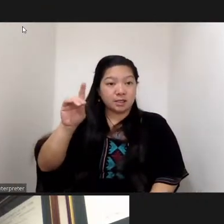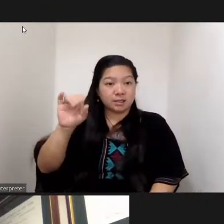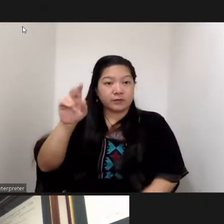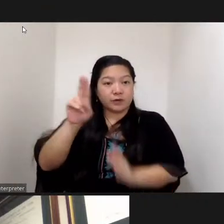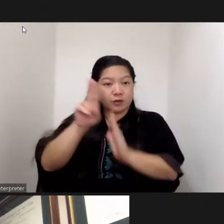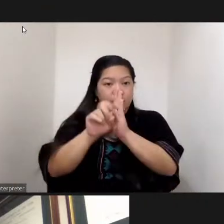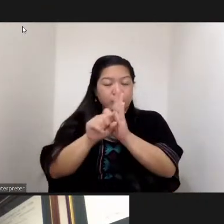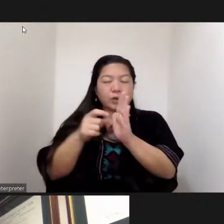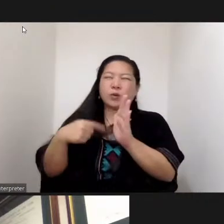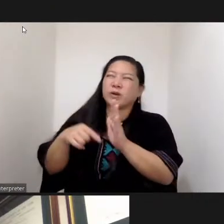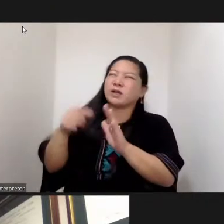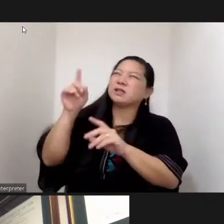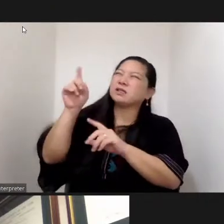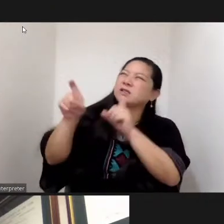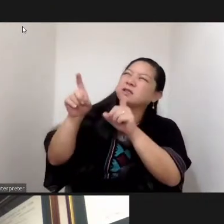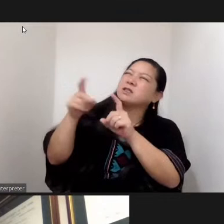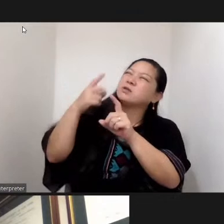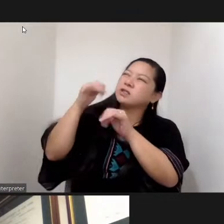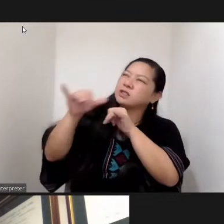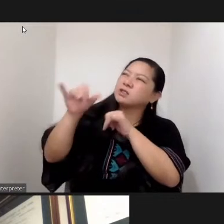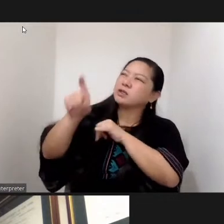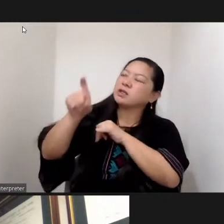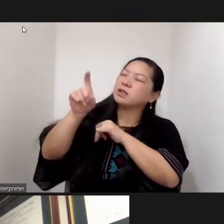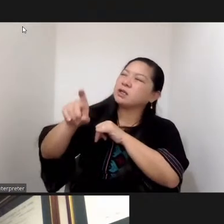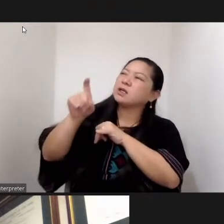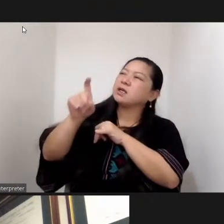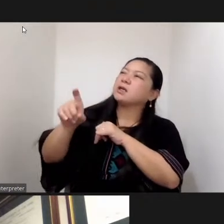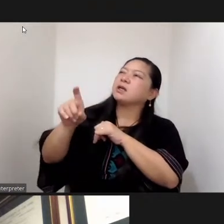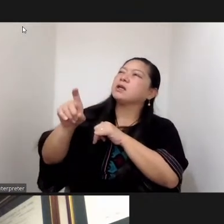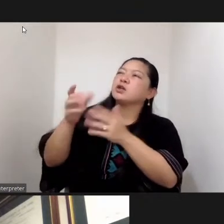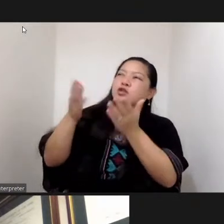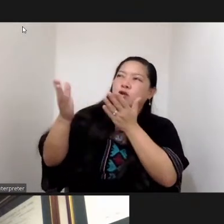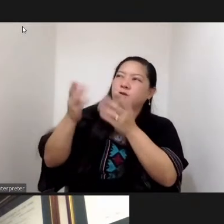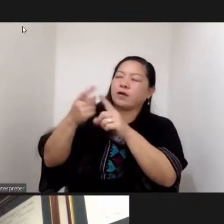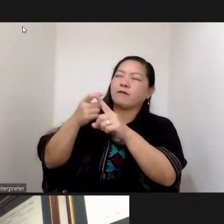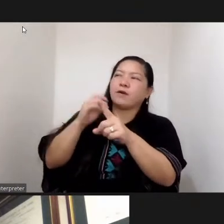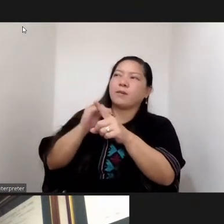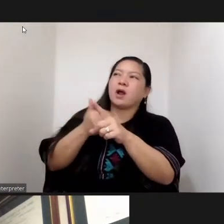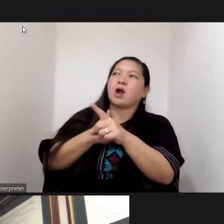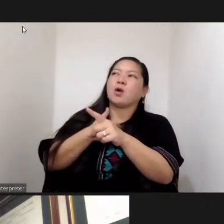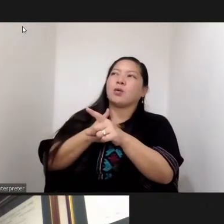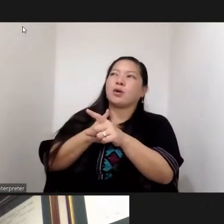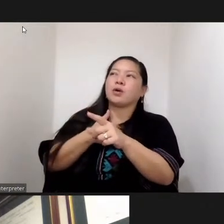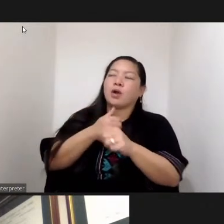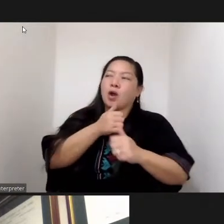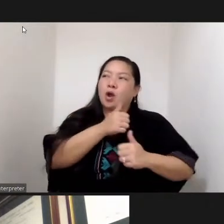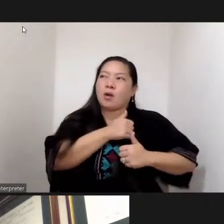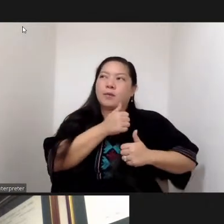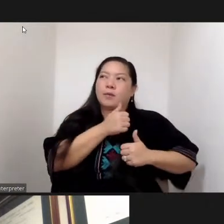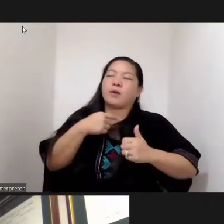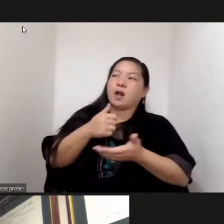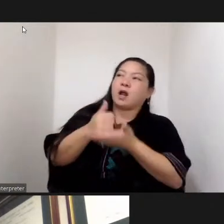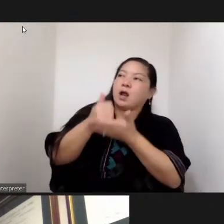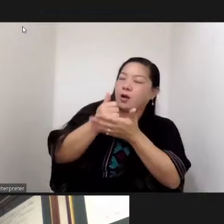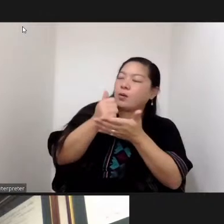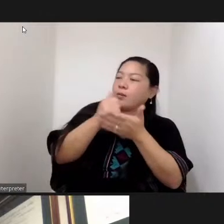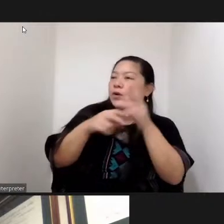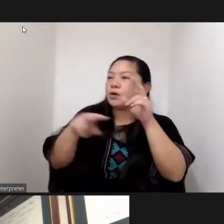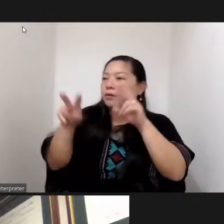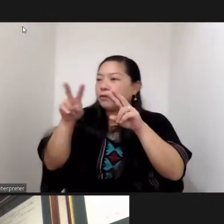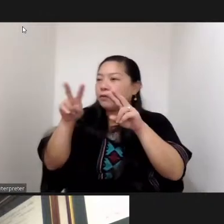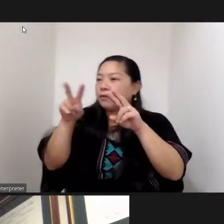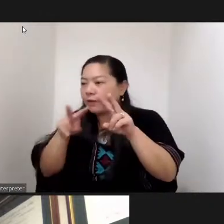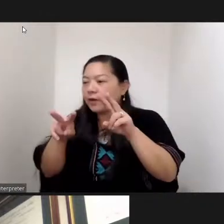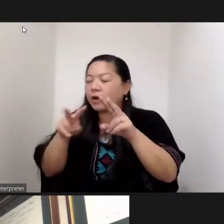of our National Guard to help with vaccination, to help with treatment, with surveillance, you know, those kinds of